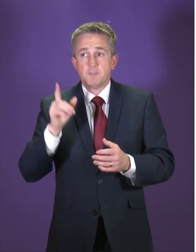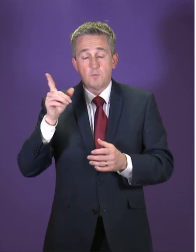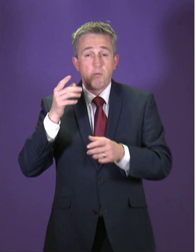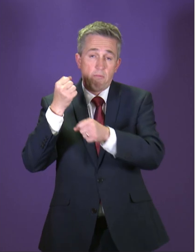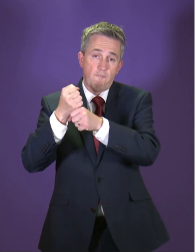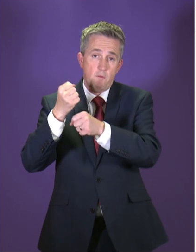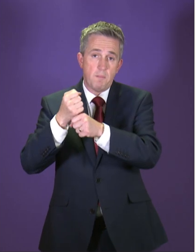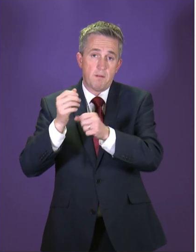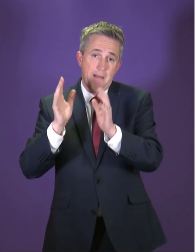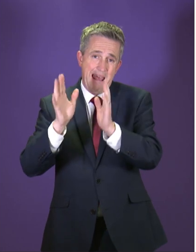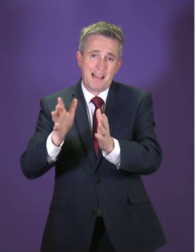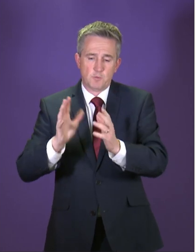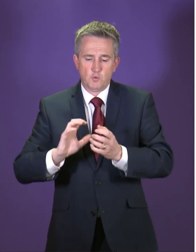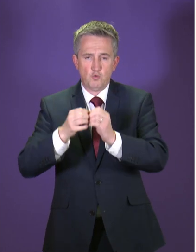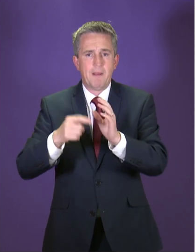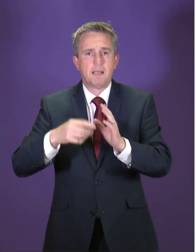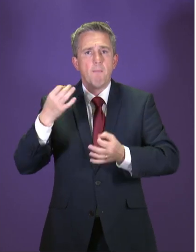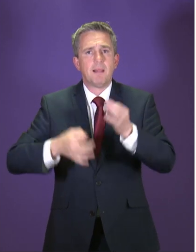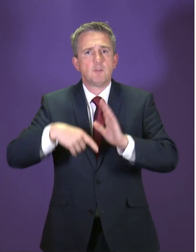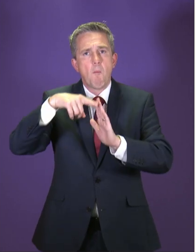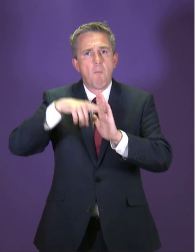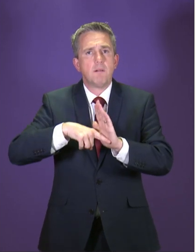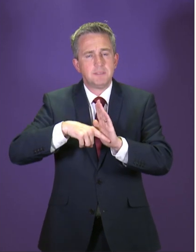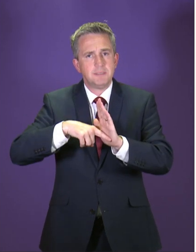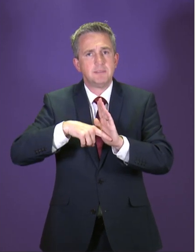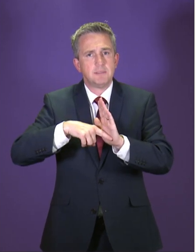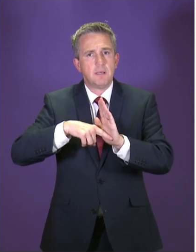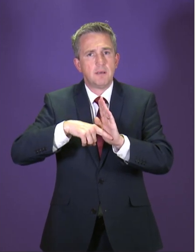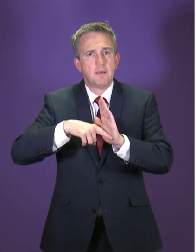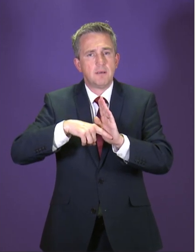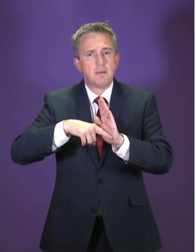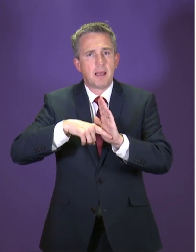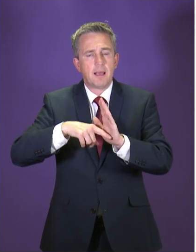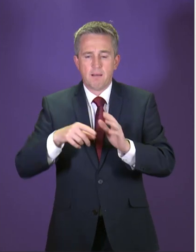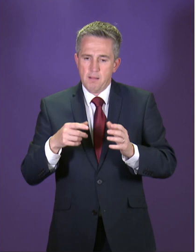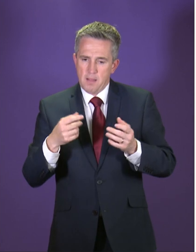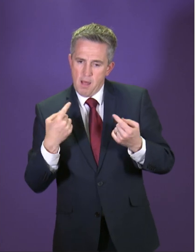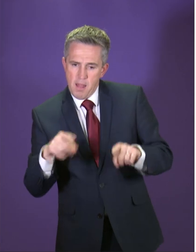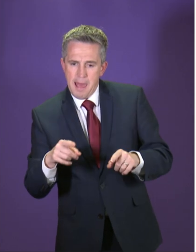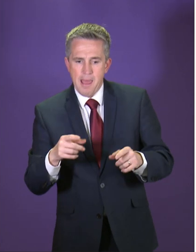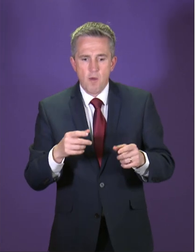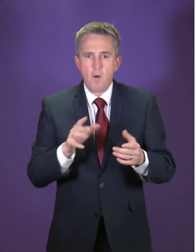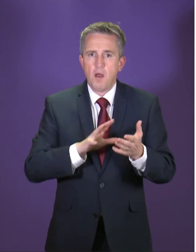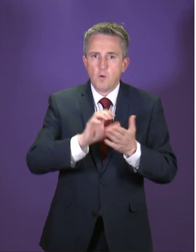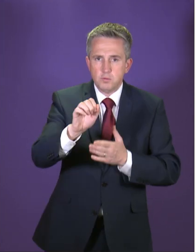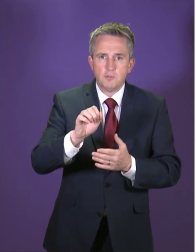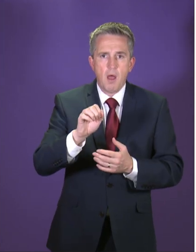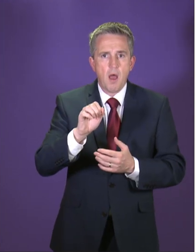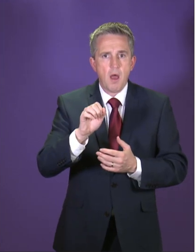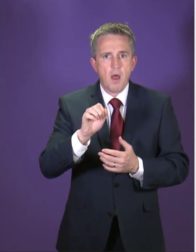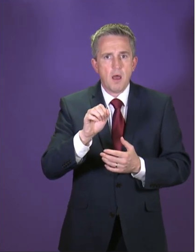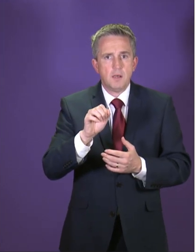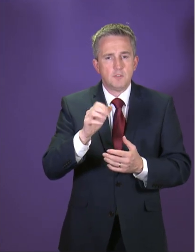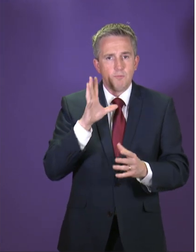devoted to promote cultural as a development tool is to make people realize its power and